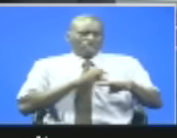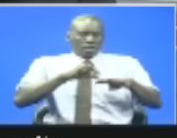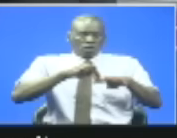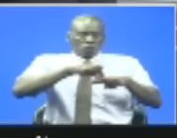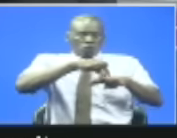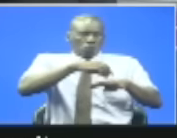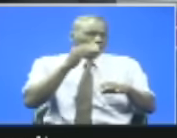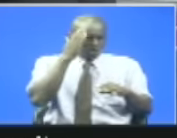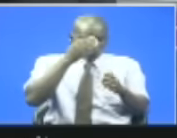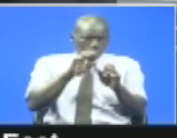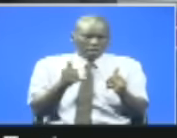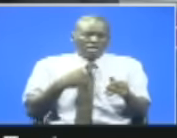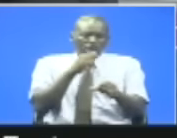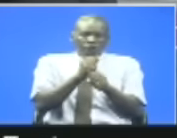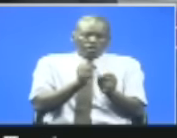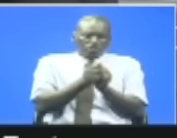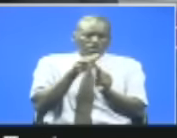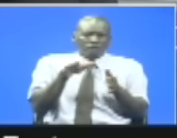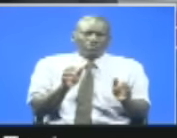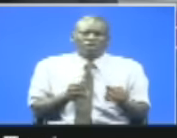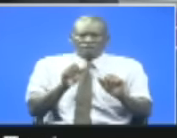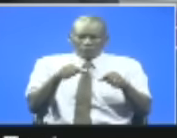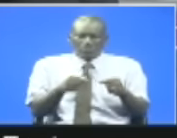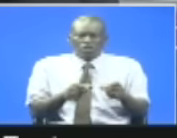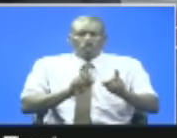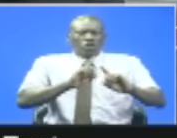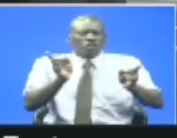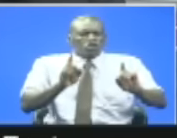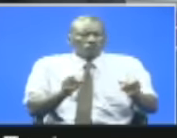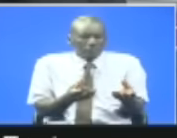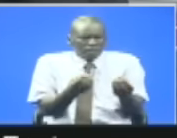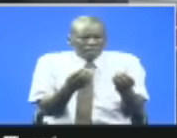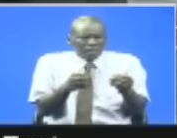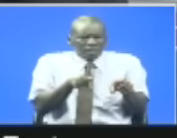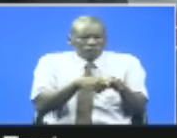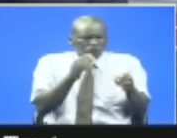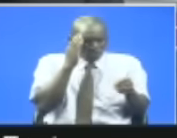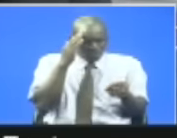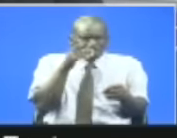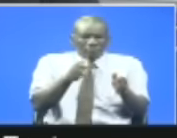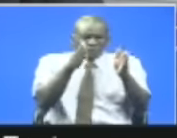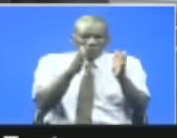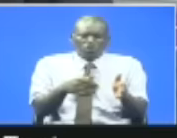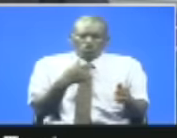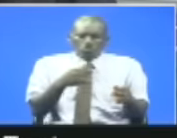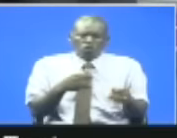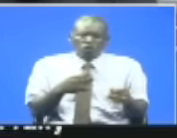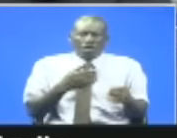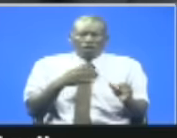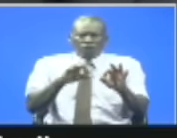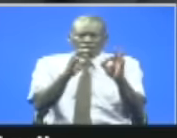well, and I've worked with him. He's not as cheap as you think. This is a man who gets his family